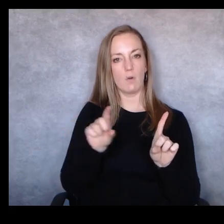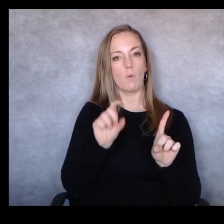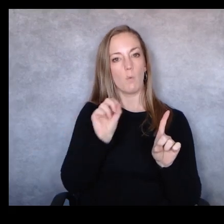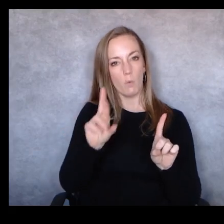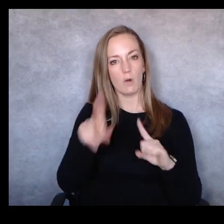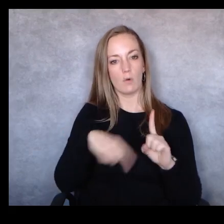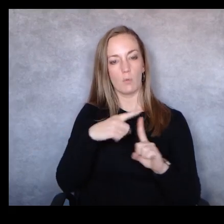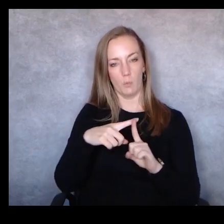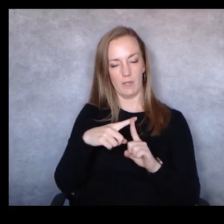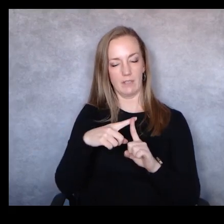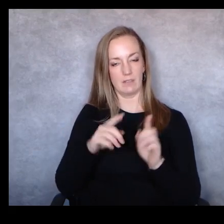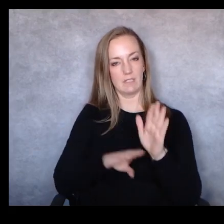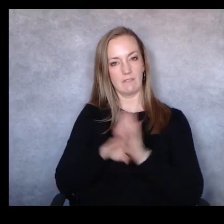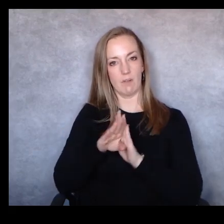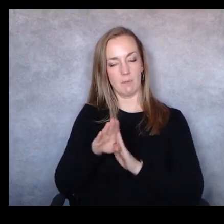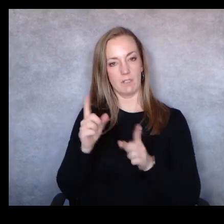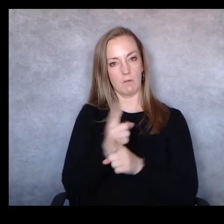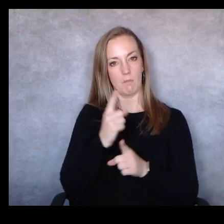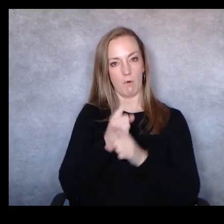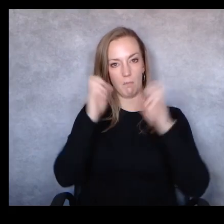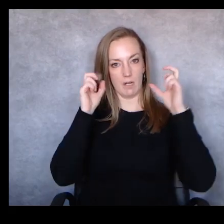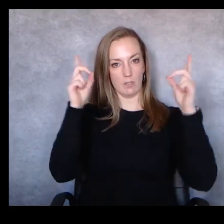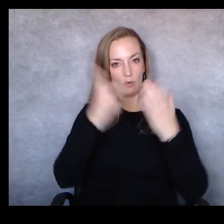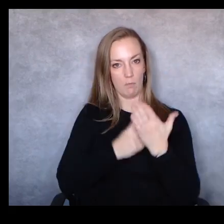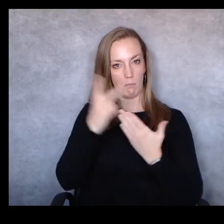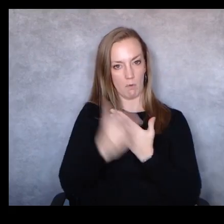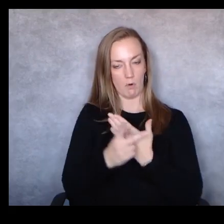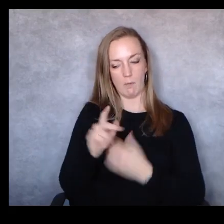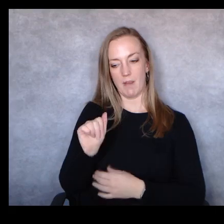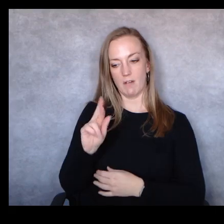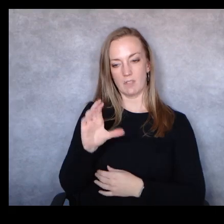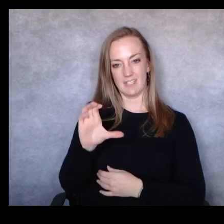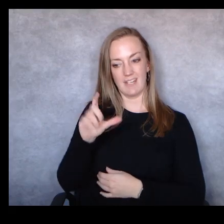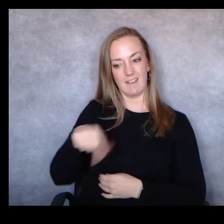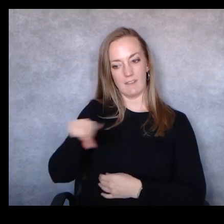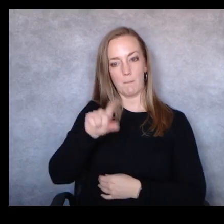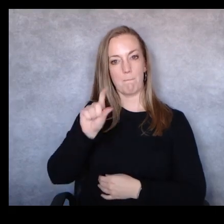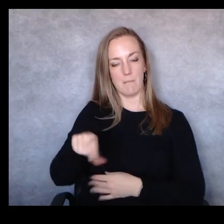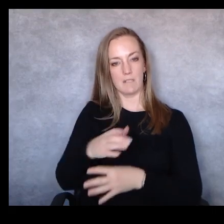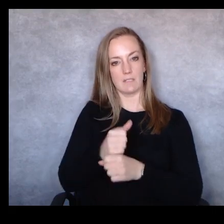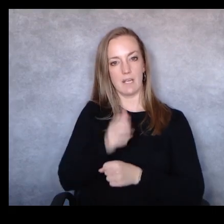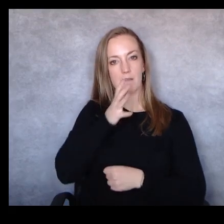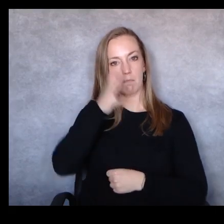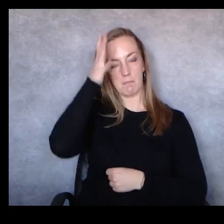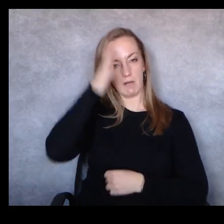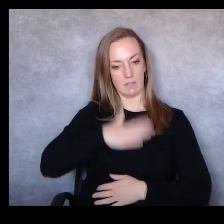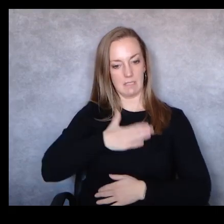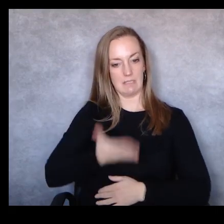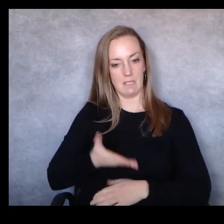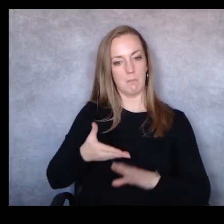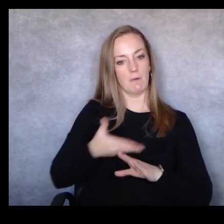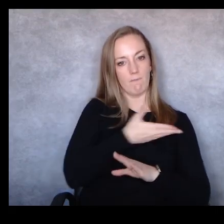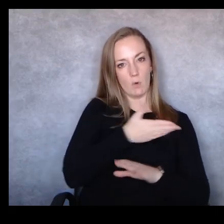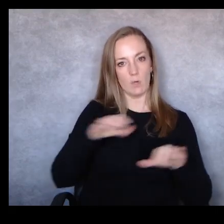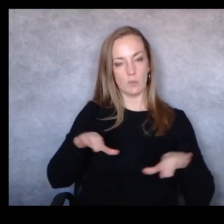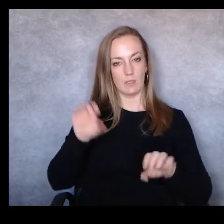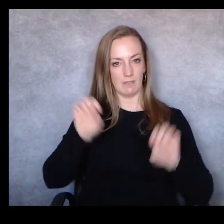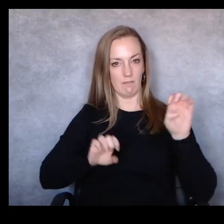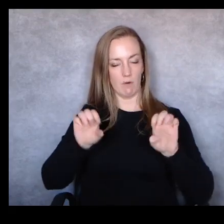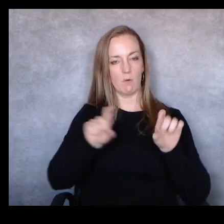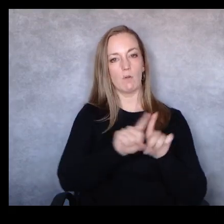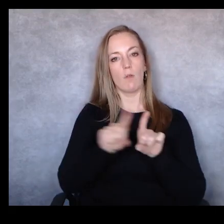an appropriate educational program. The ARC must receive parental consent before conducting the evaluation, and